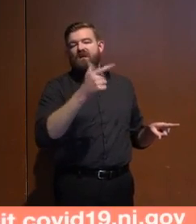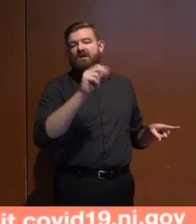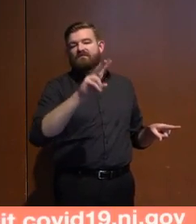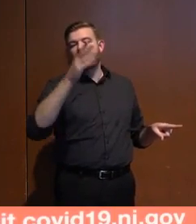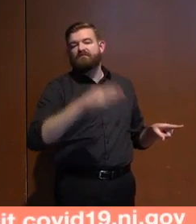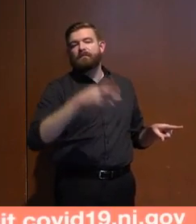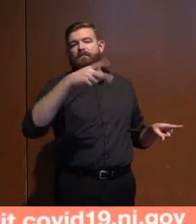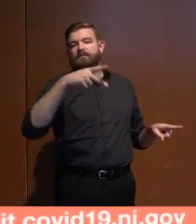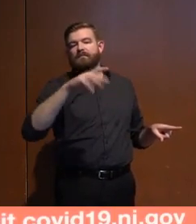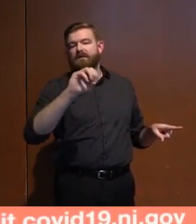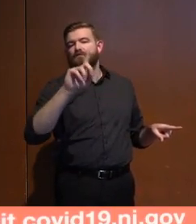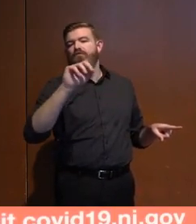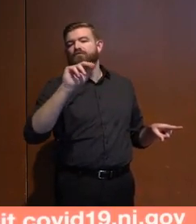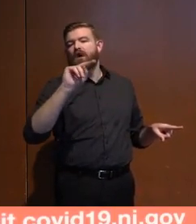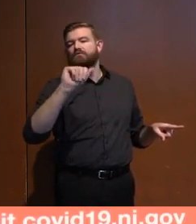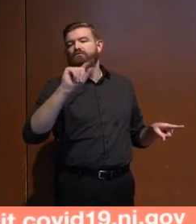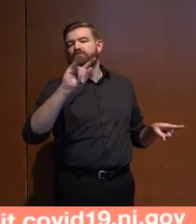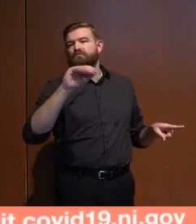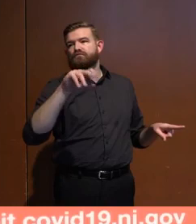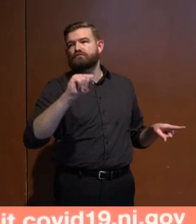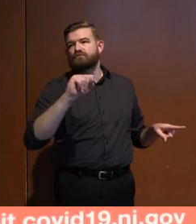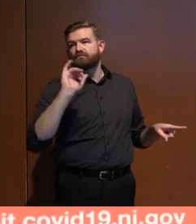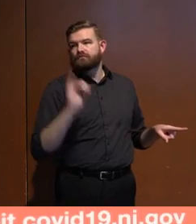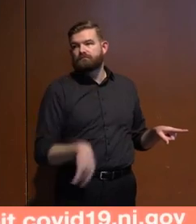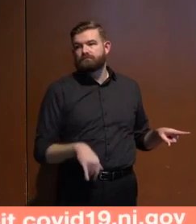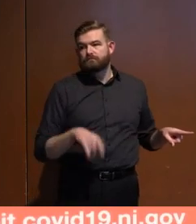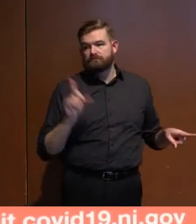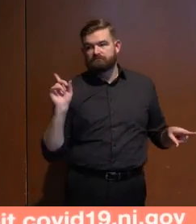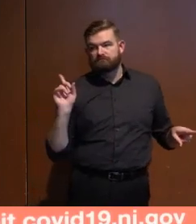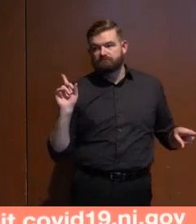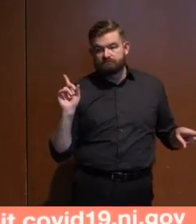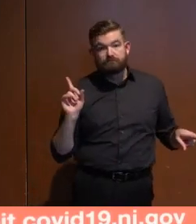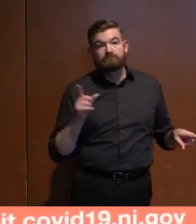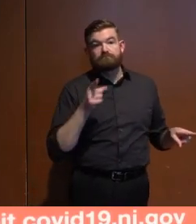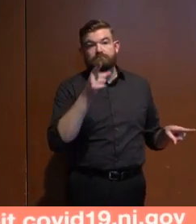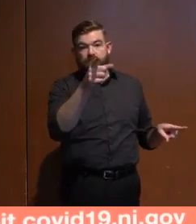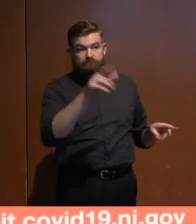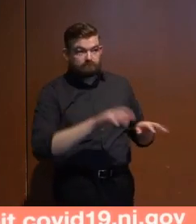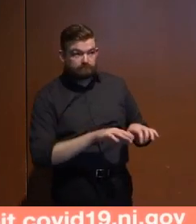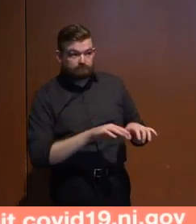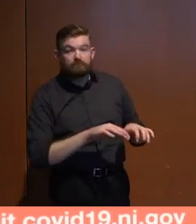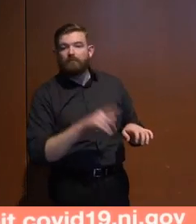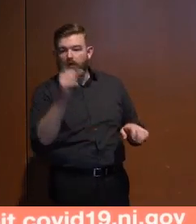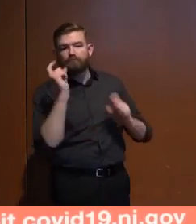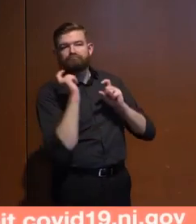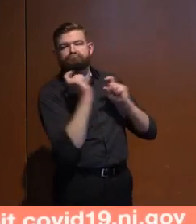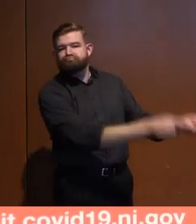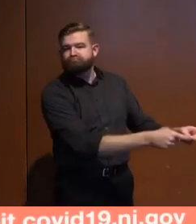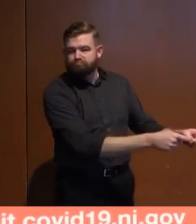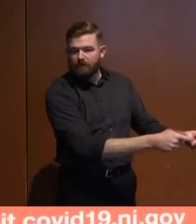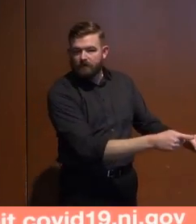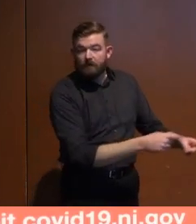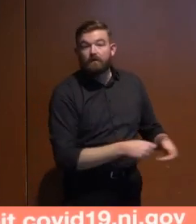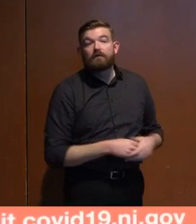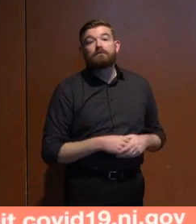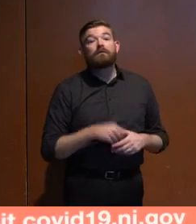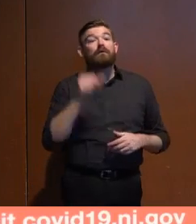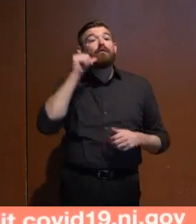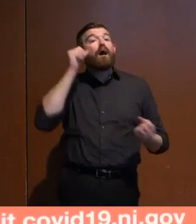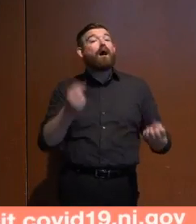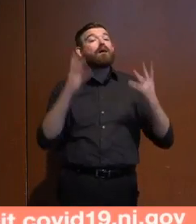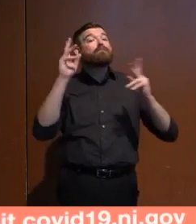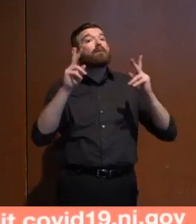covid19.nj.gov/PPE donations. That's all lowercase, PPE donations. We stood this up just a day ago, and already 203 people